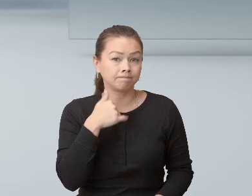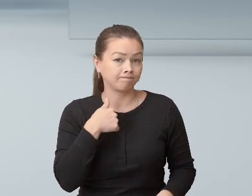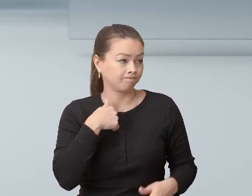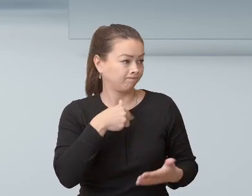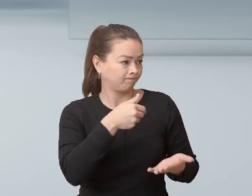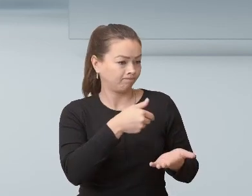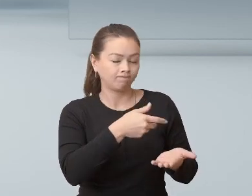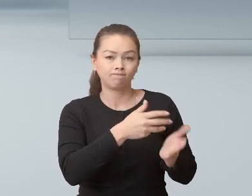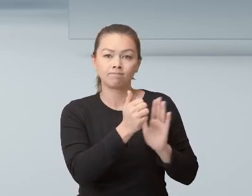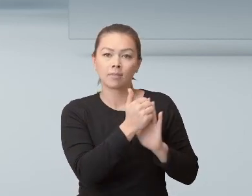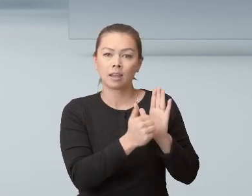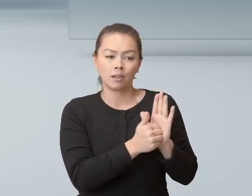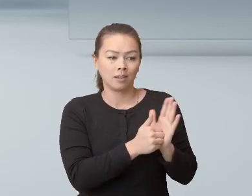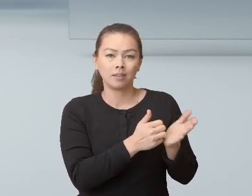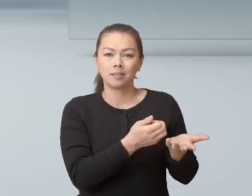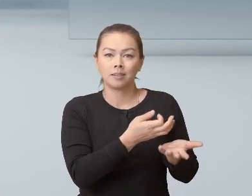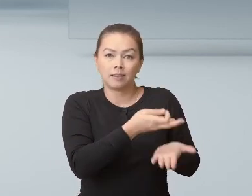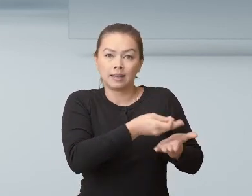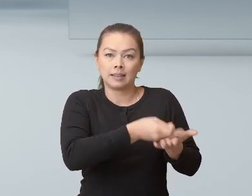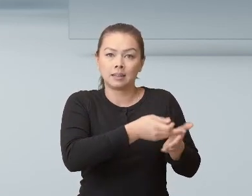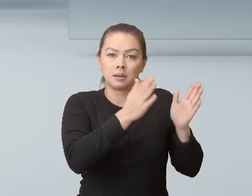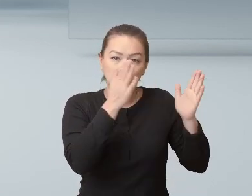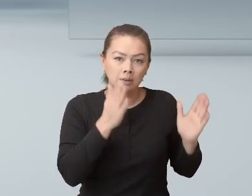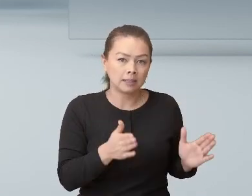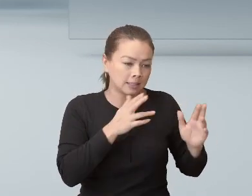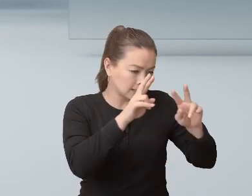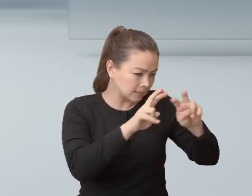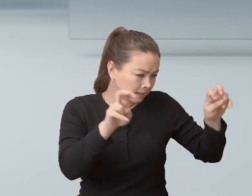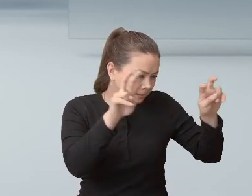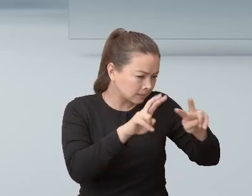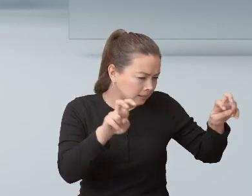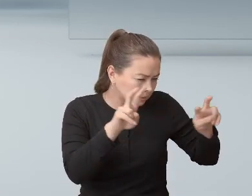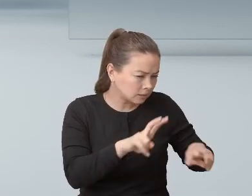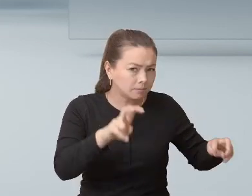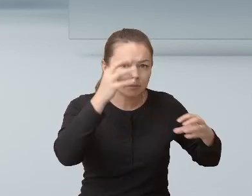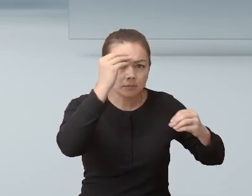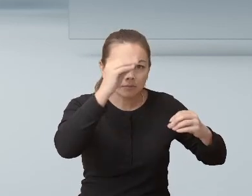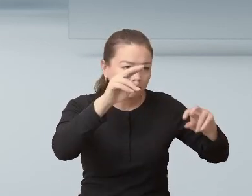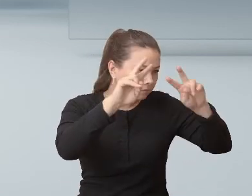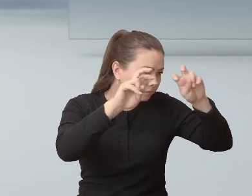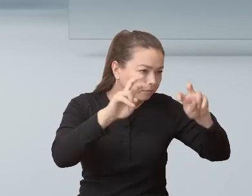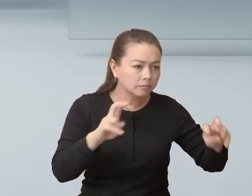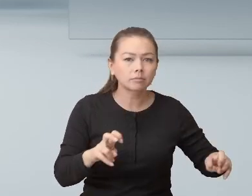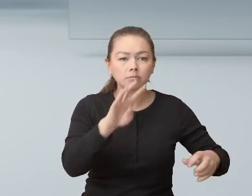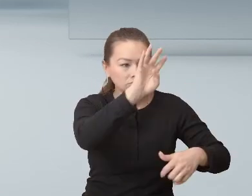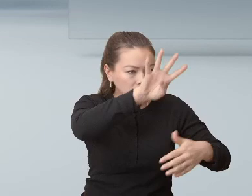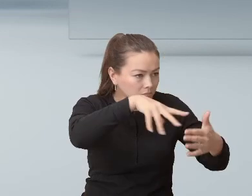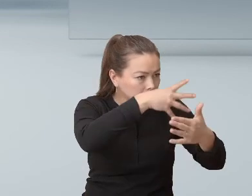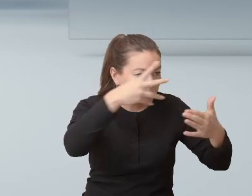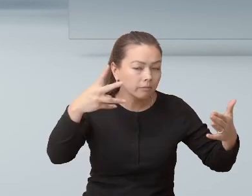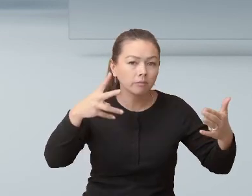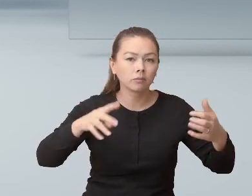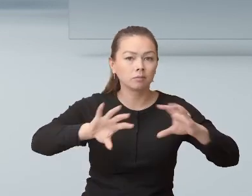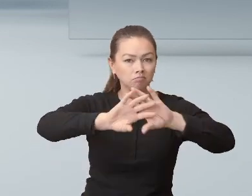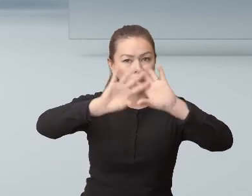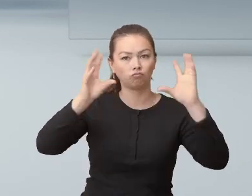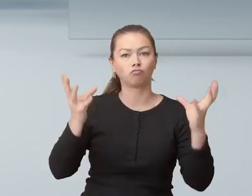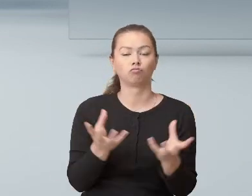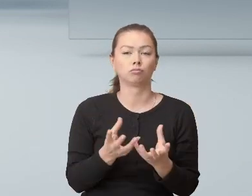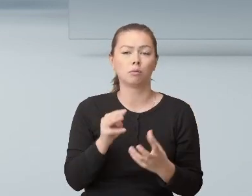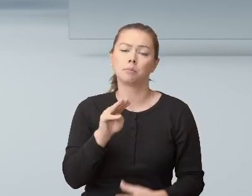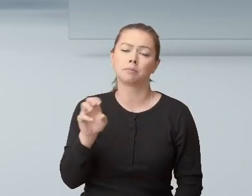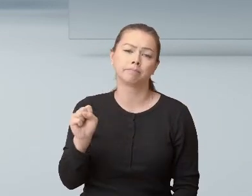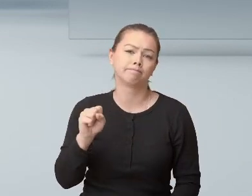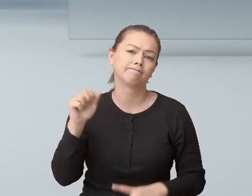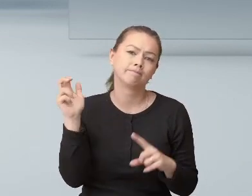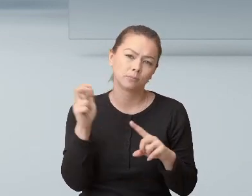and I spend a lot of time doing analysis, having that data just at your fingertips from your ERP surfaced in Excel, there's nobody that does it better than